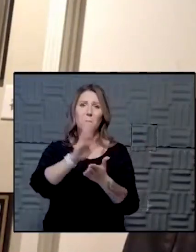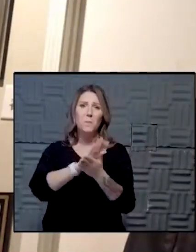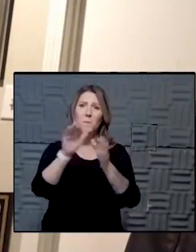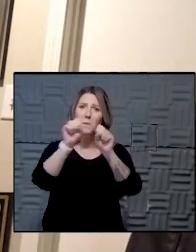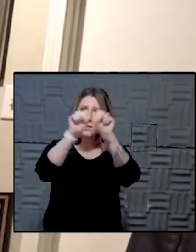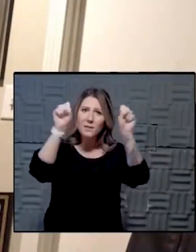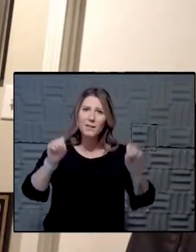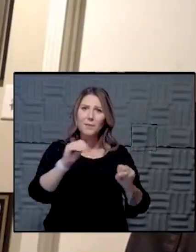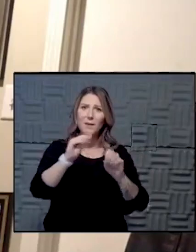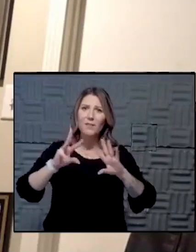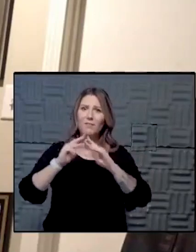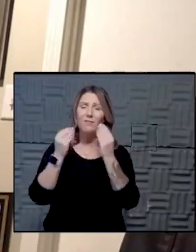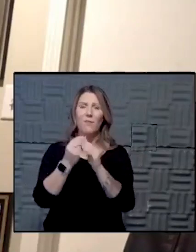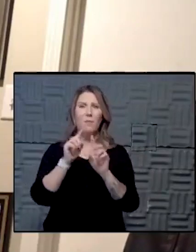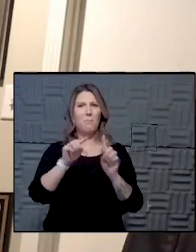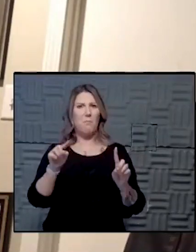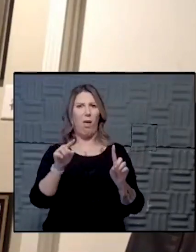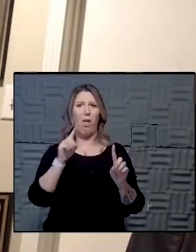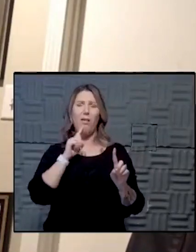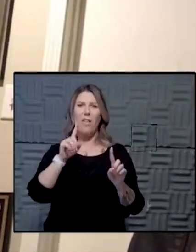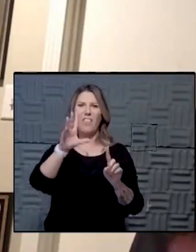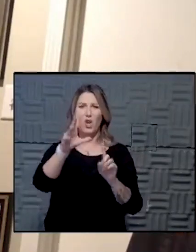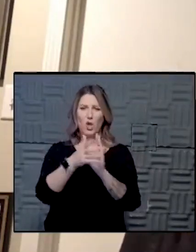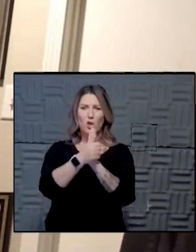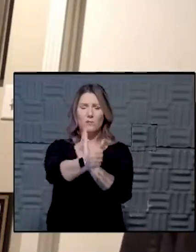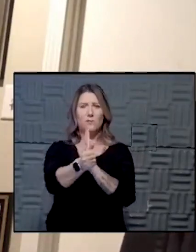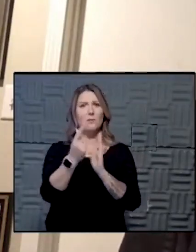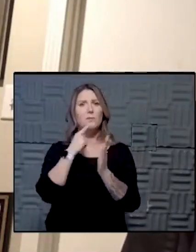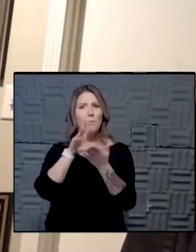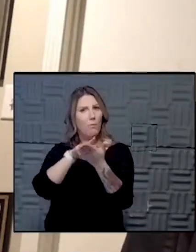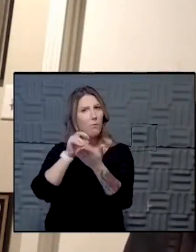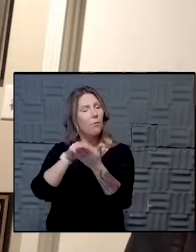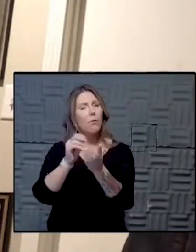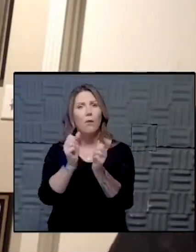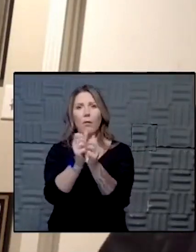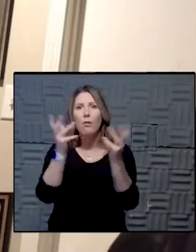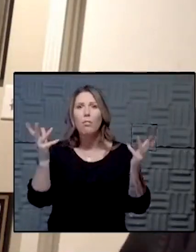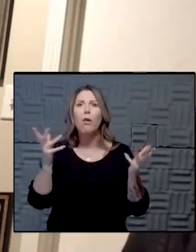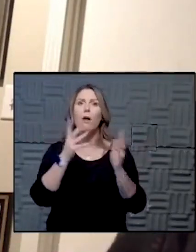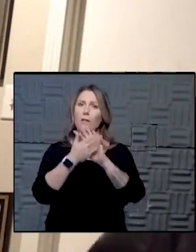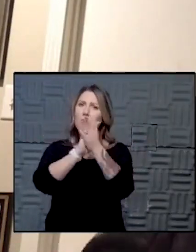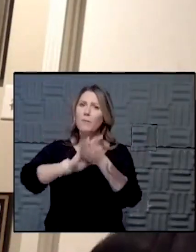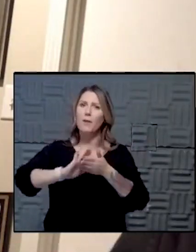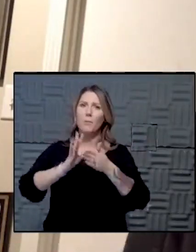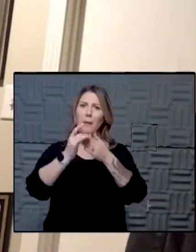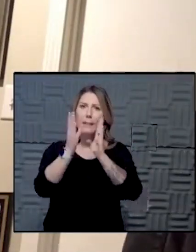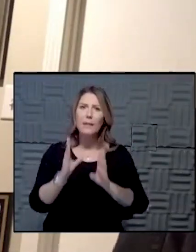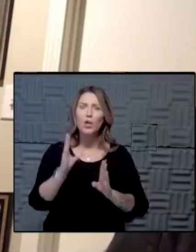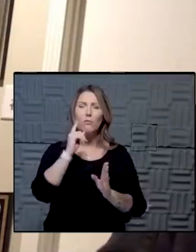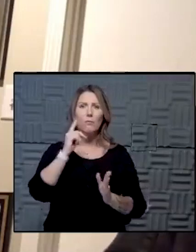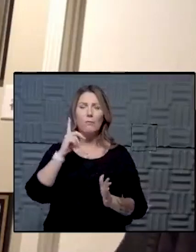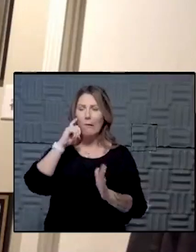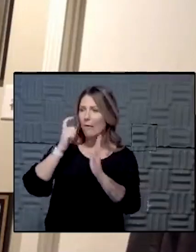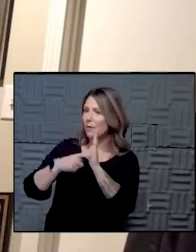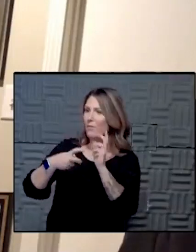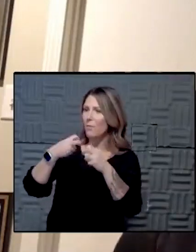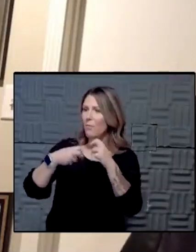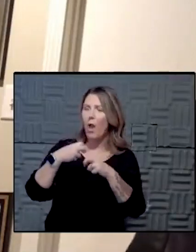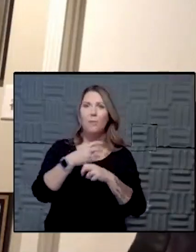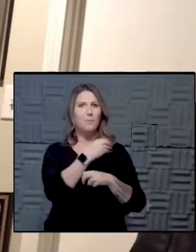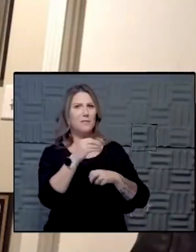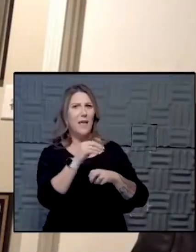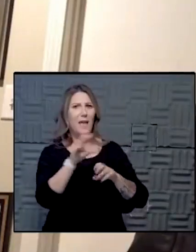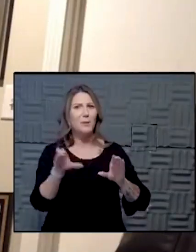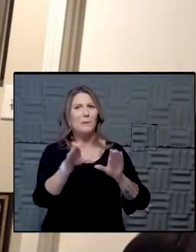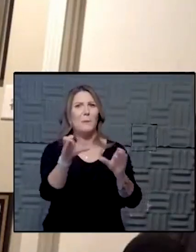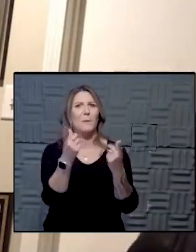they've really learned a lot about the skill set that it takes to be a leader and identify problems, execute, and work